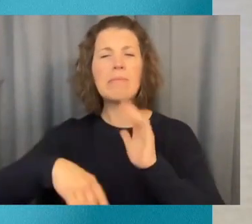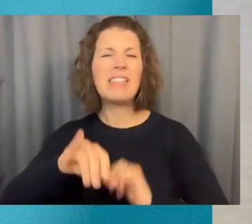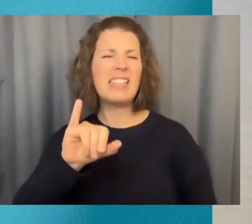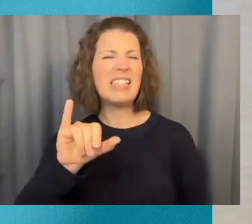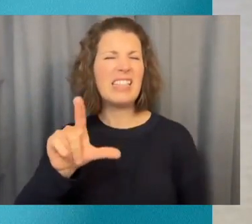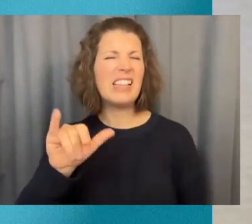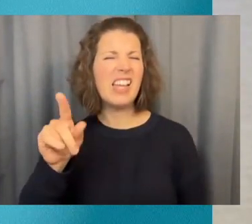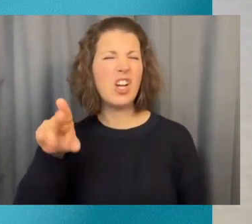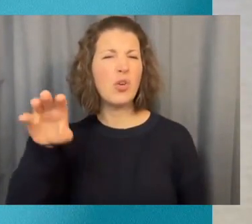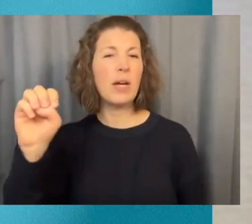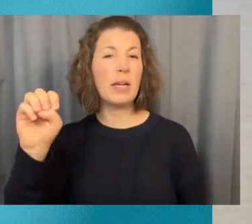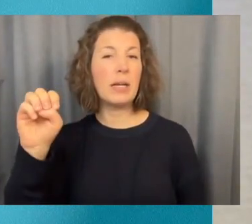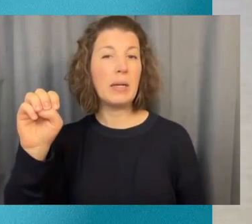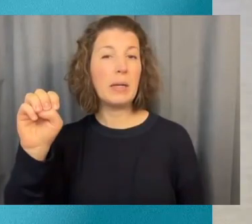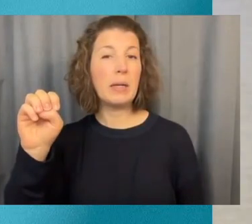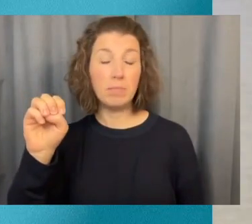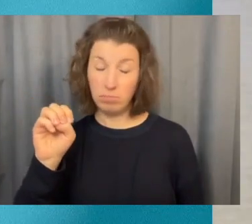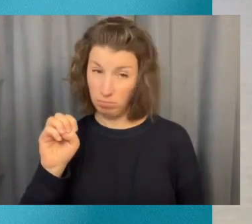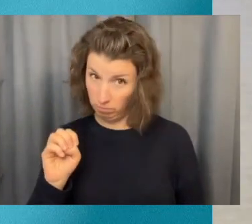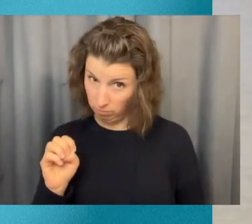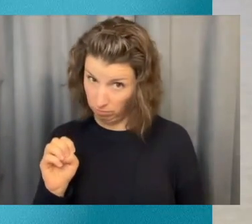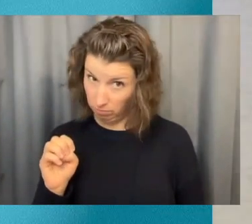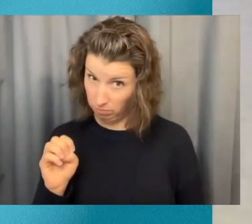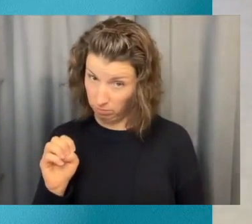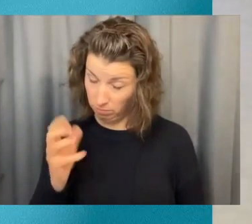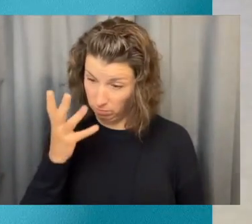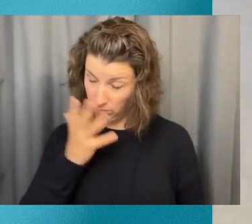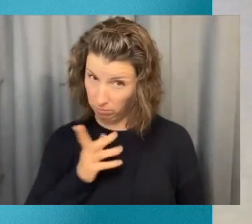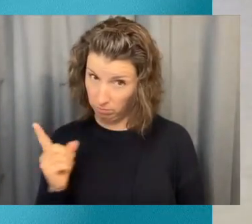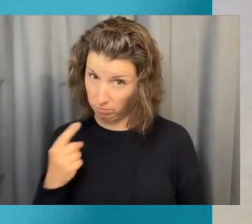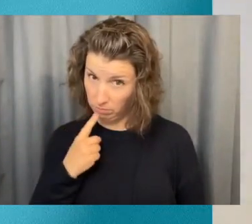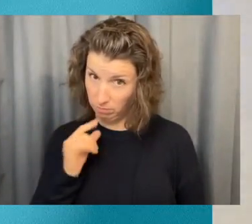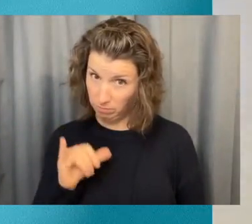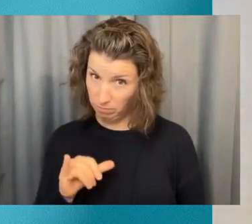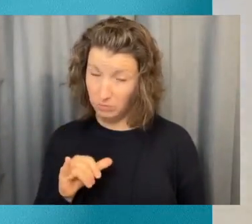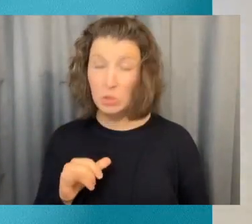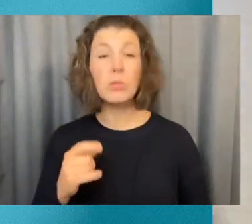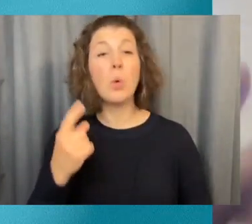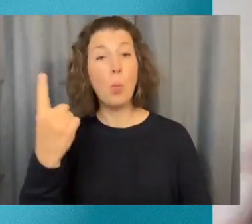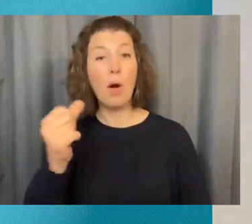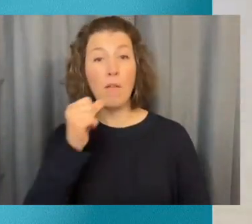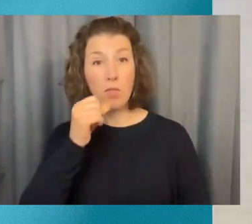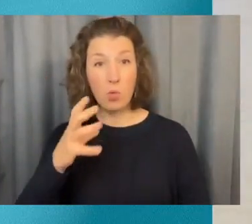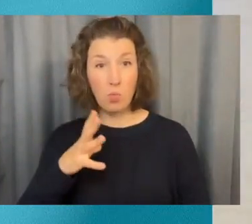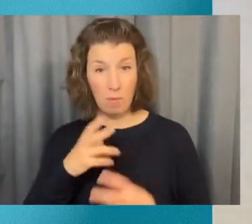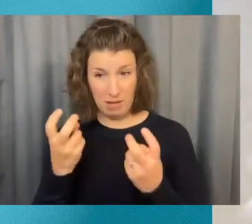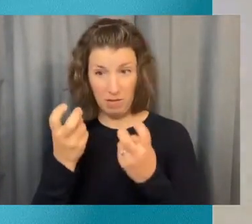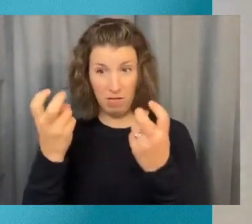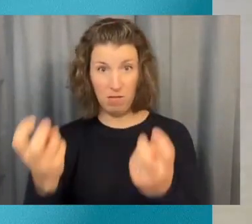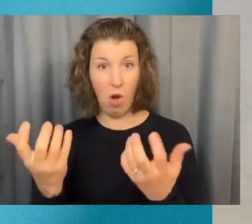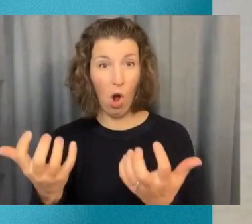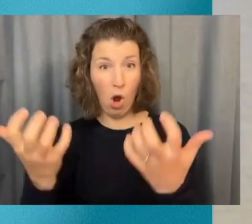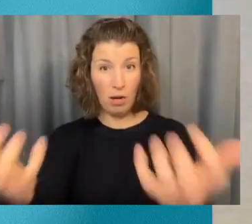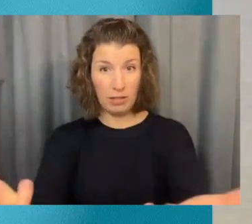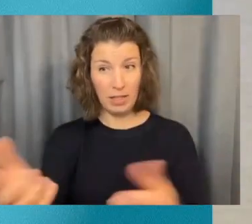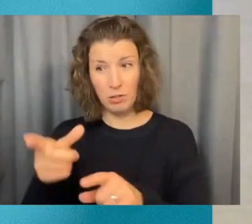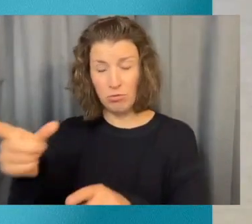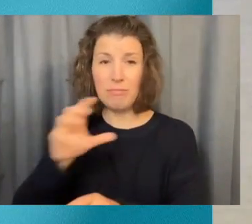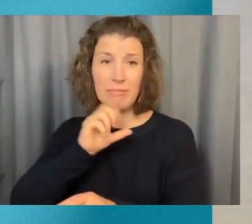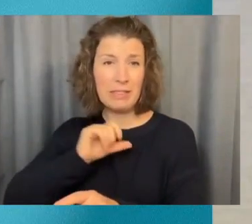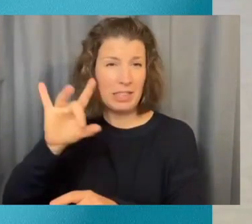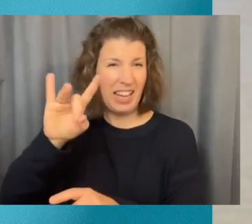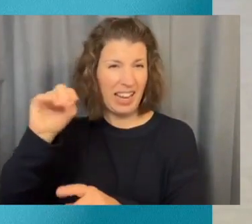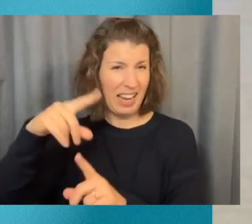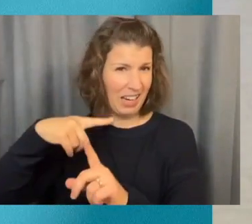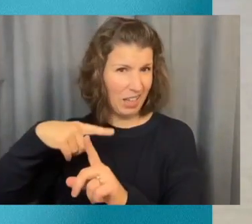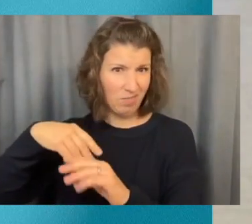We were reminded by one of the women that was in the audience, she was, shoveled away there. She was 80 plus.